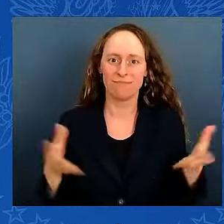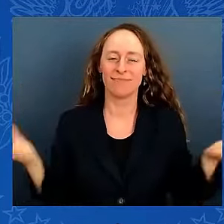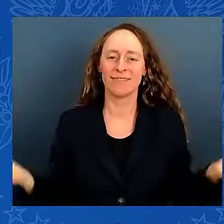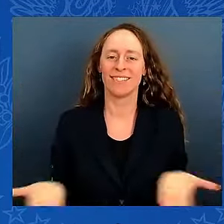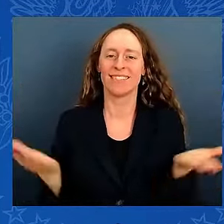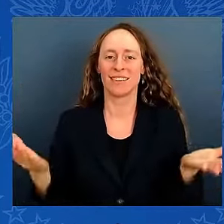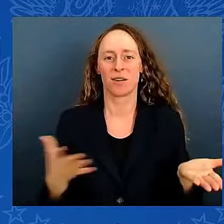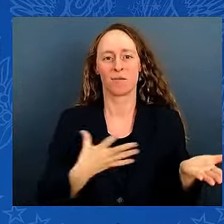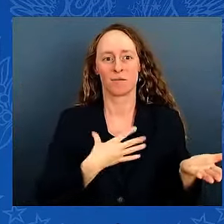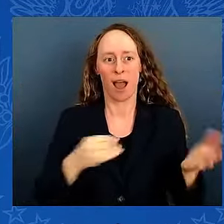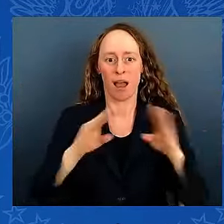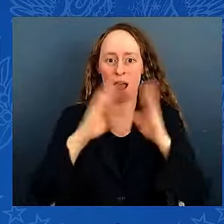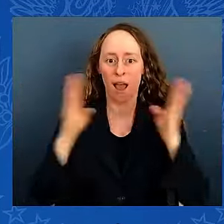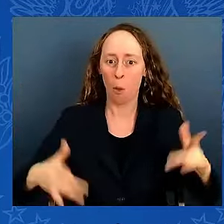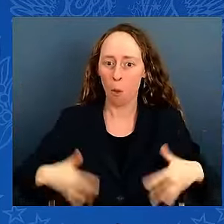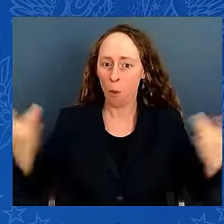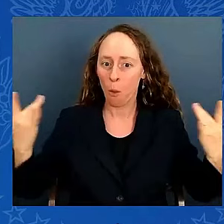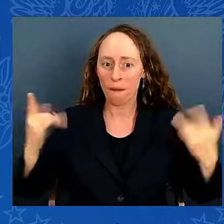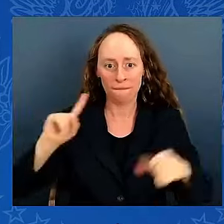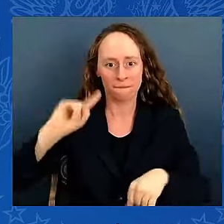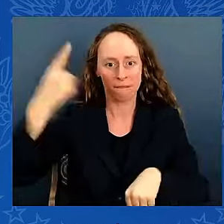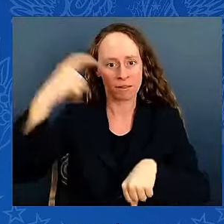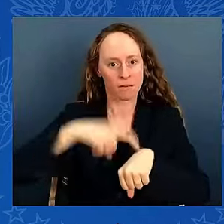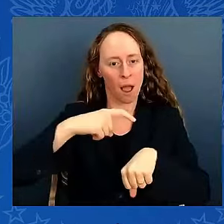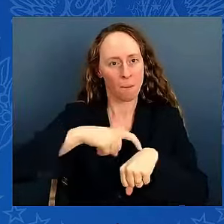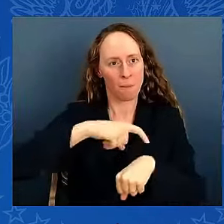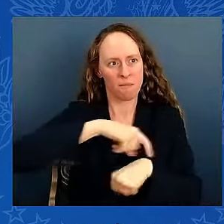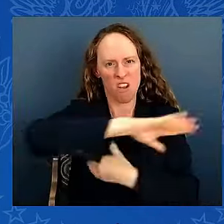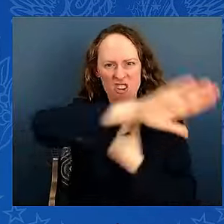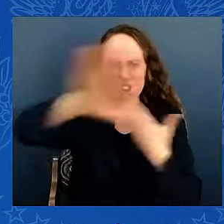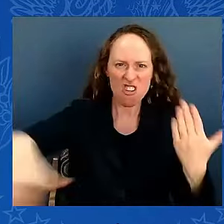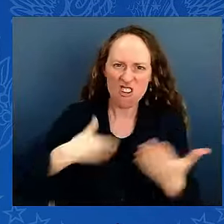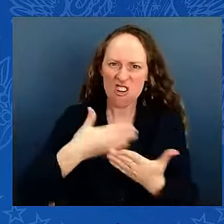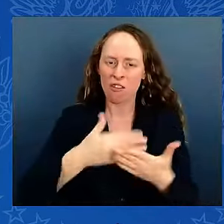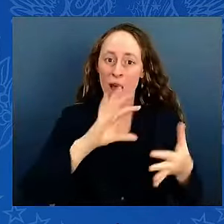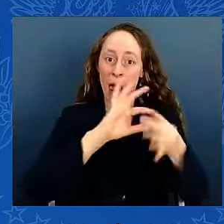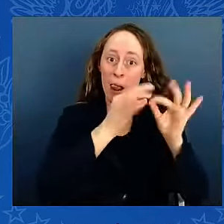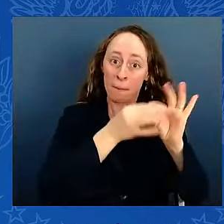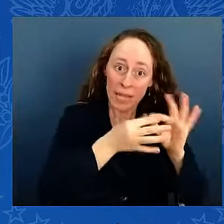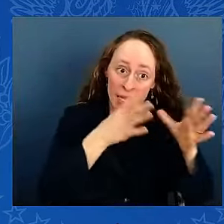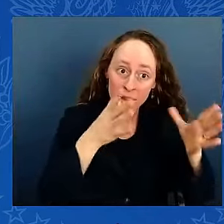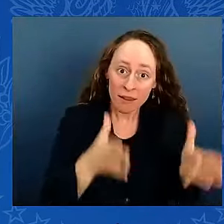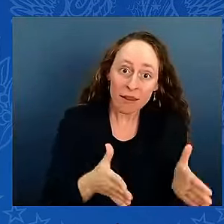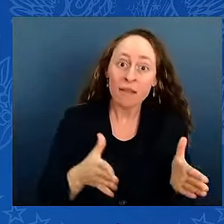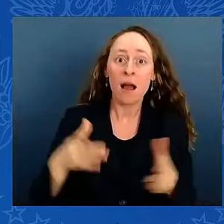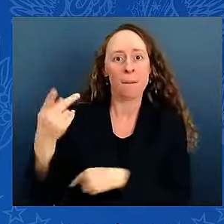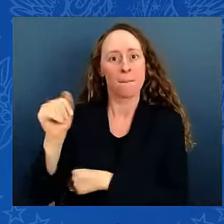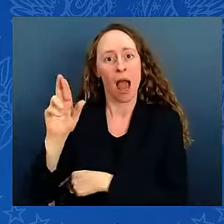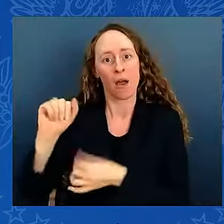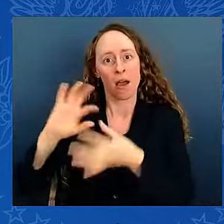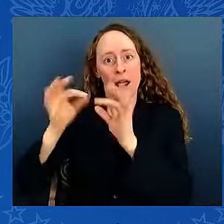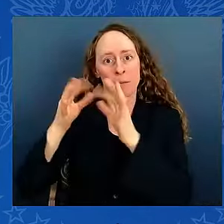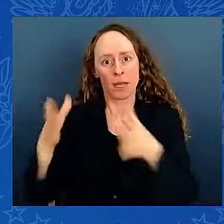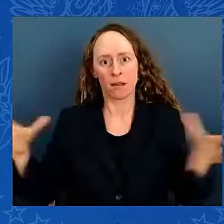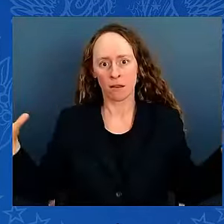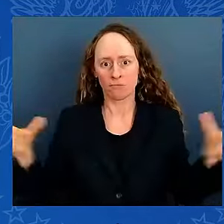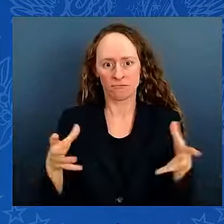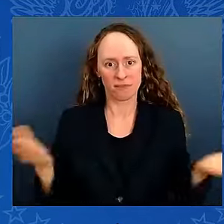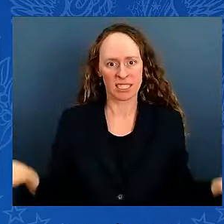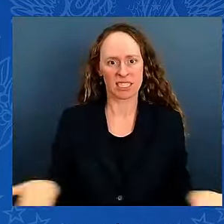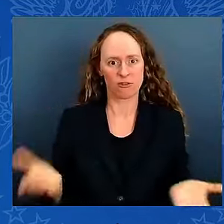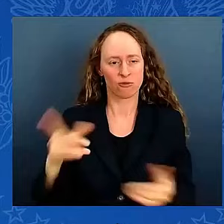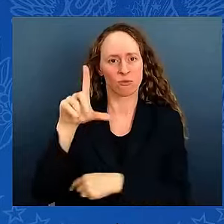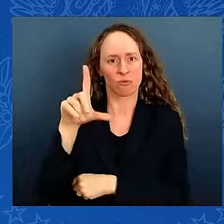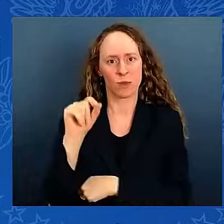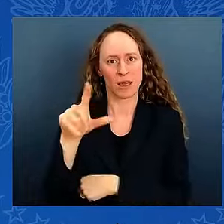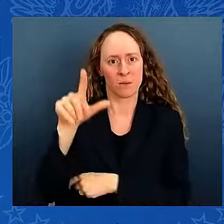U.S. Olympic and Paralympic Class of 2024. Today, we celebrate everything that we accomplished this summer. At the Olympics, we topped the